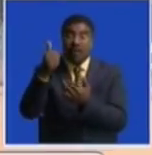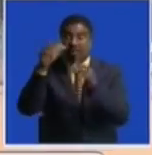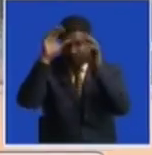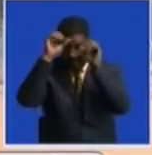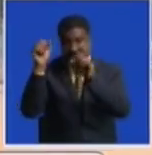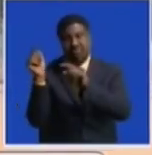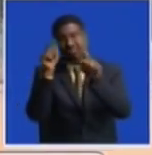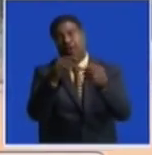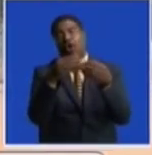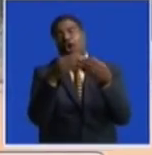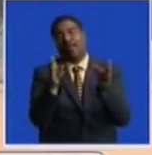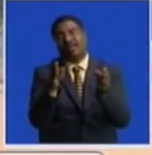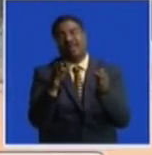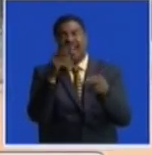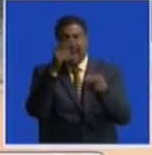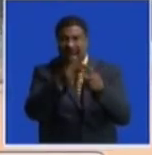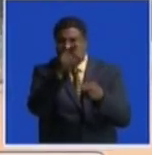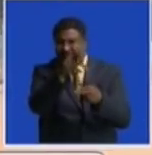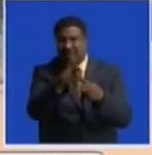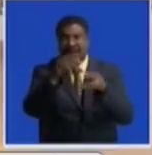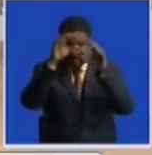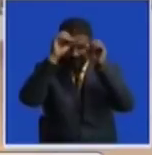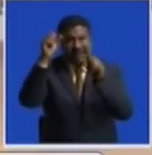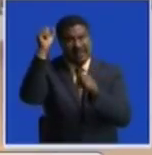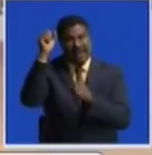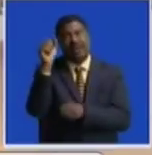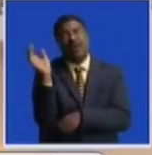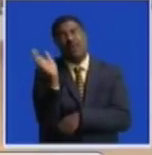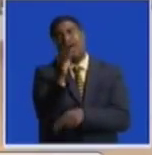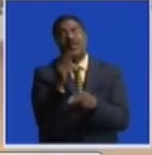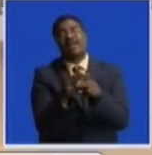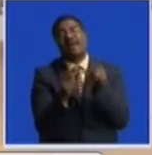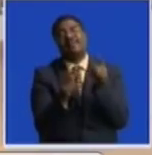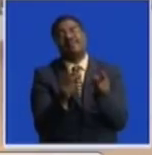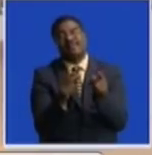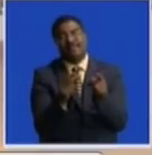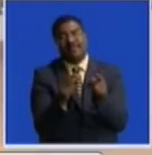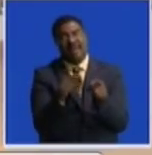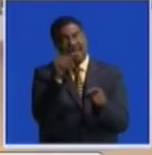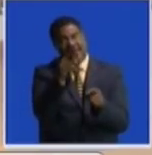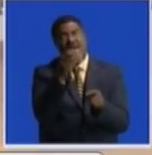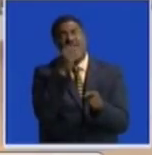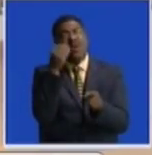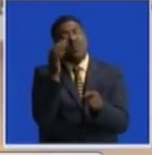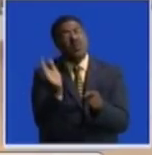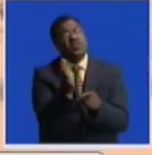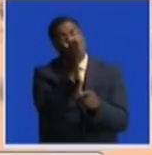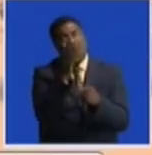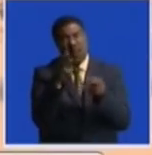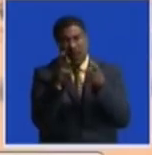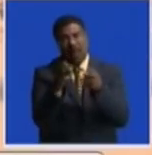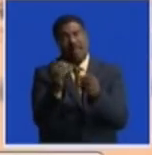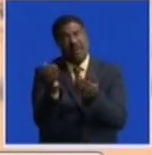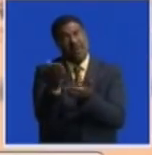is not only exciting but also significant. It's the only homegrown solution to maintaining roads